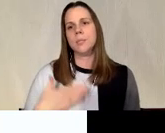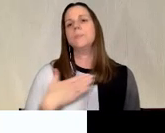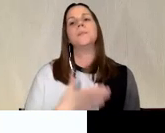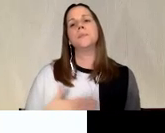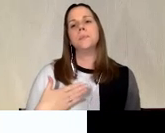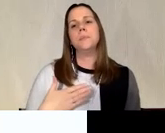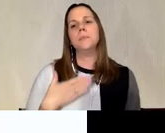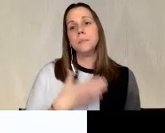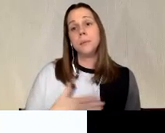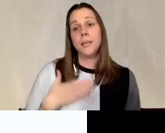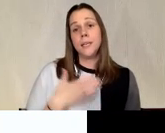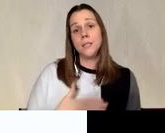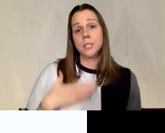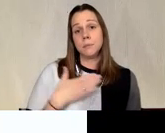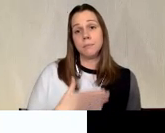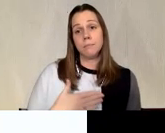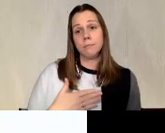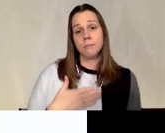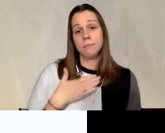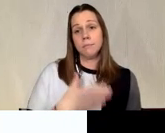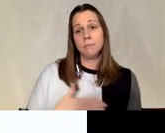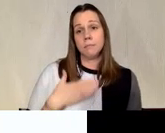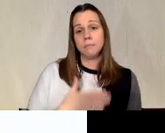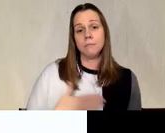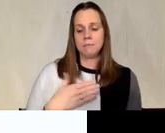times. Please.